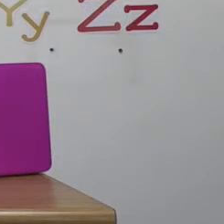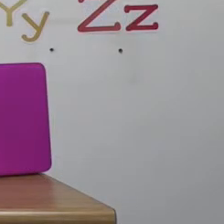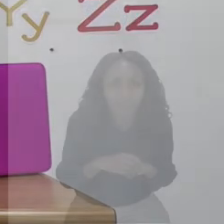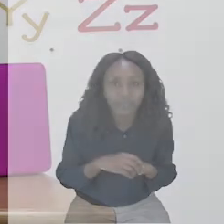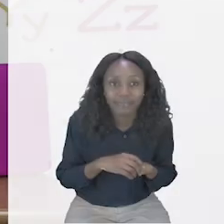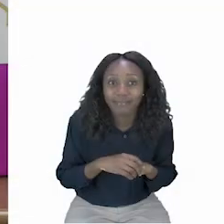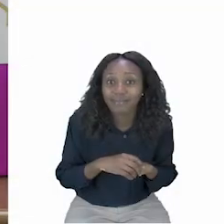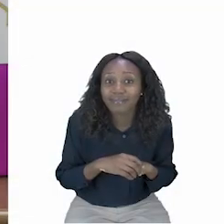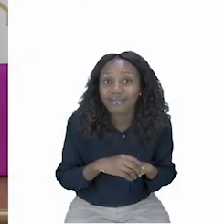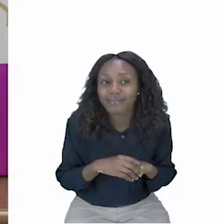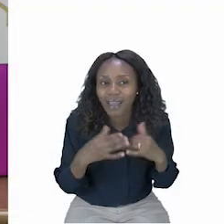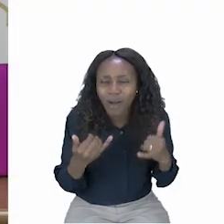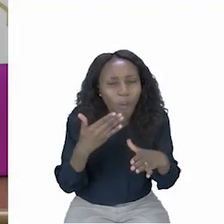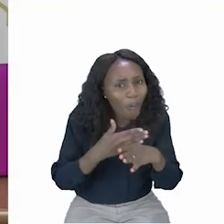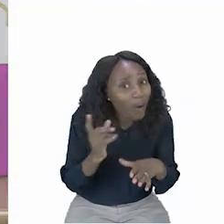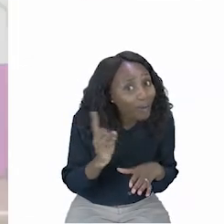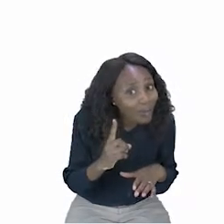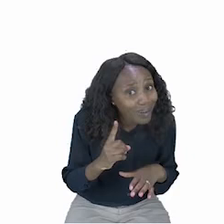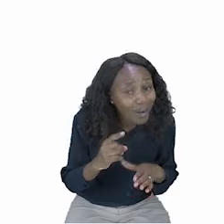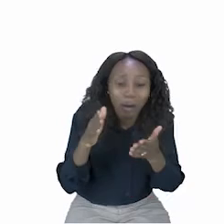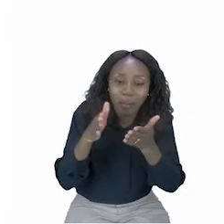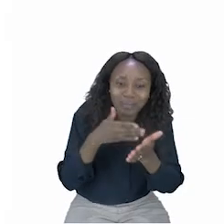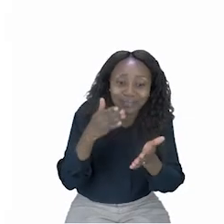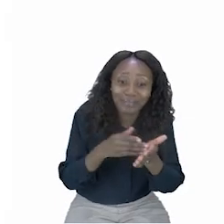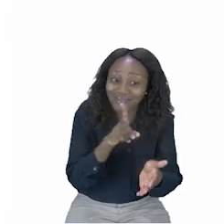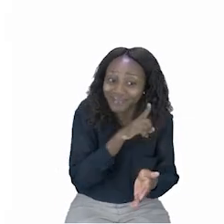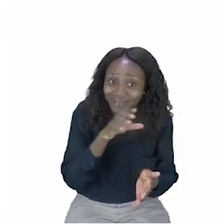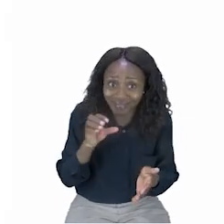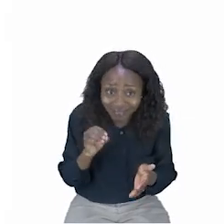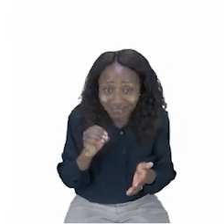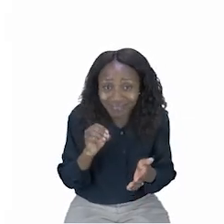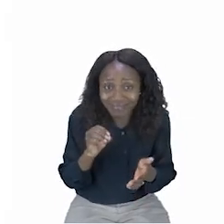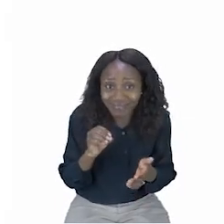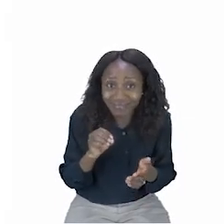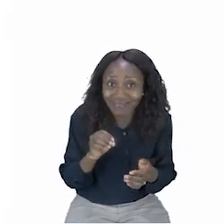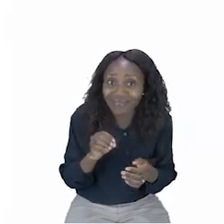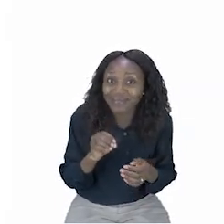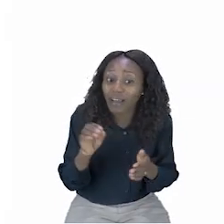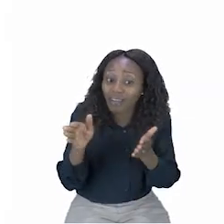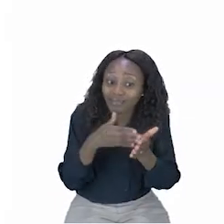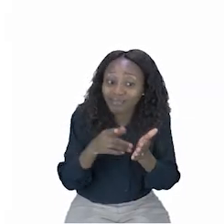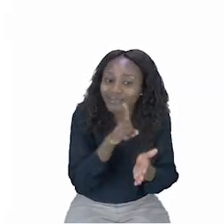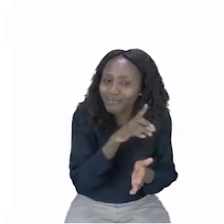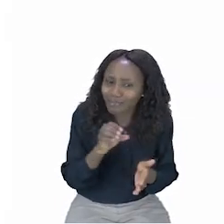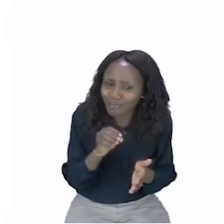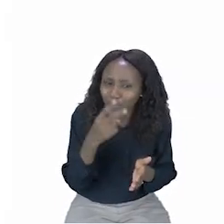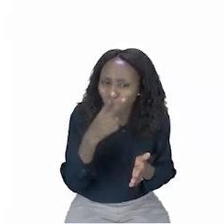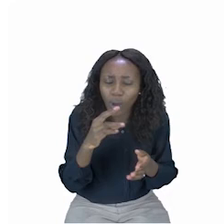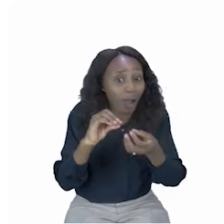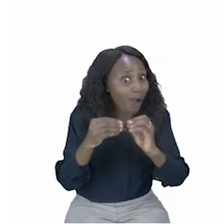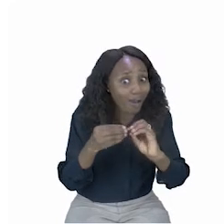Let's take a look at our first exercise on page 10. On this page, you can see that we have